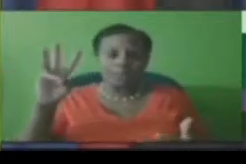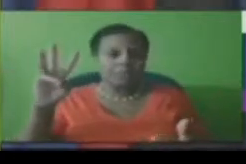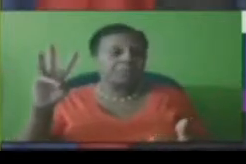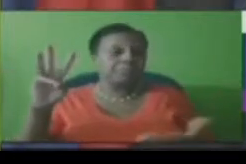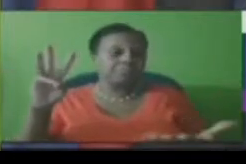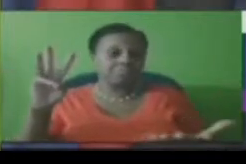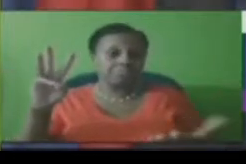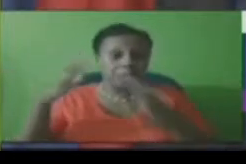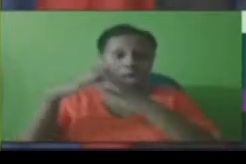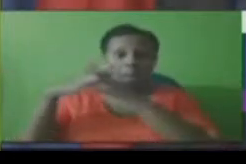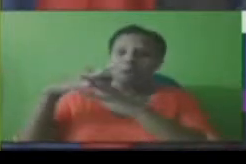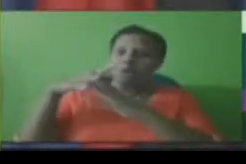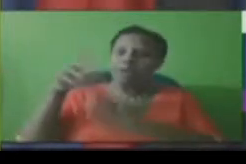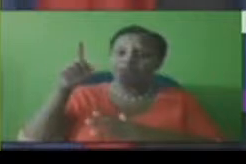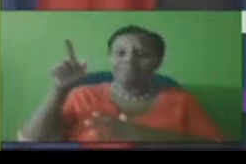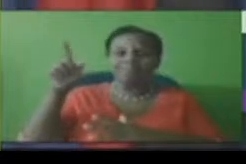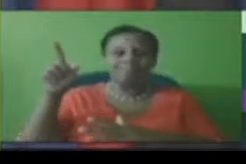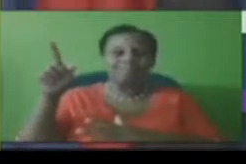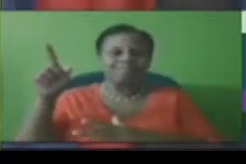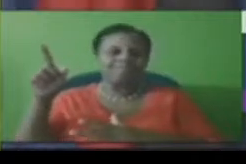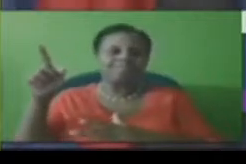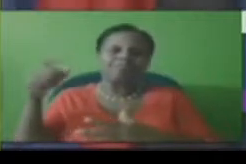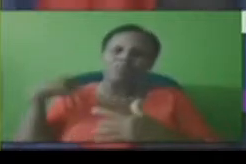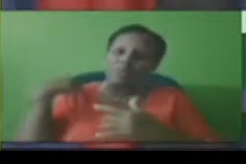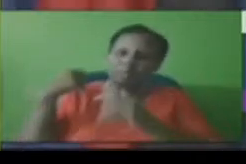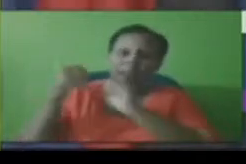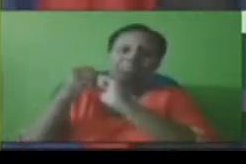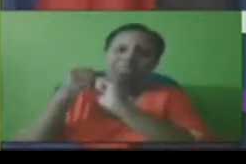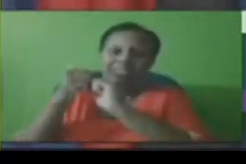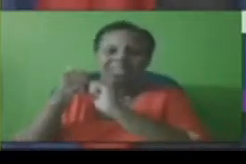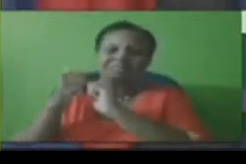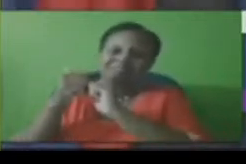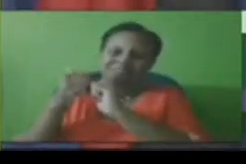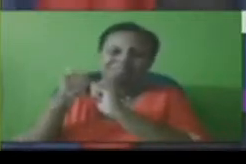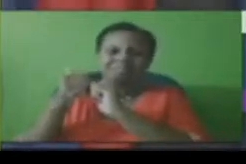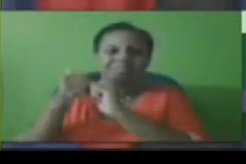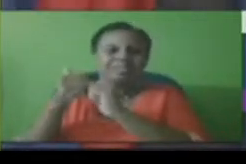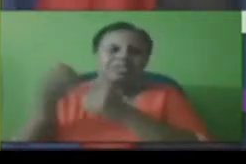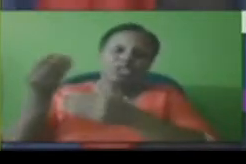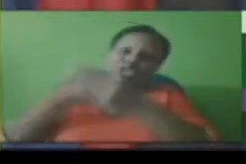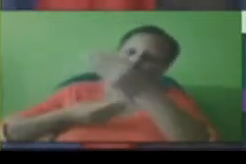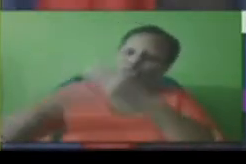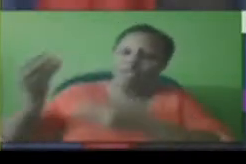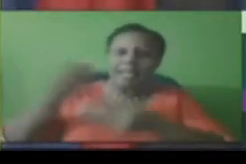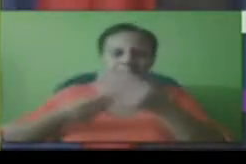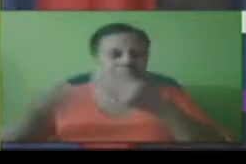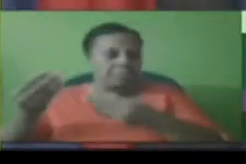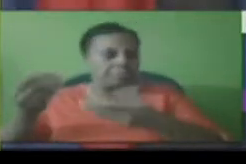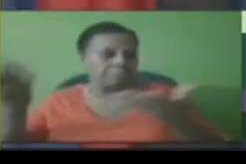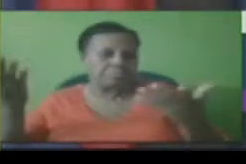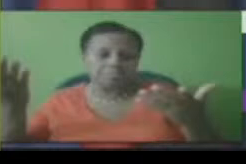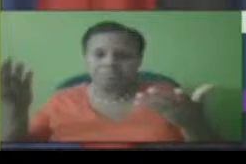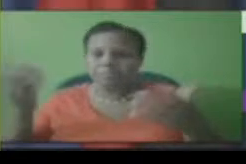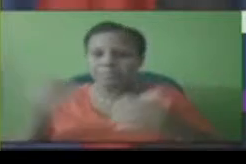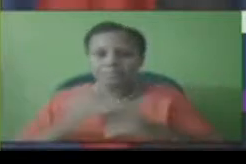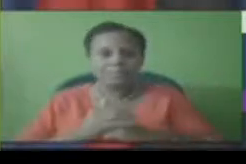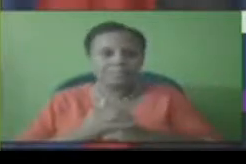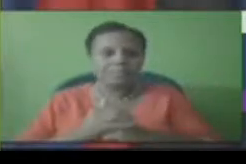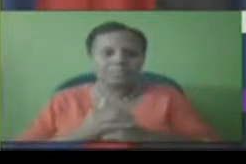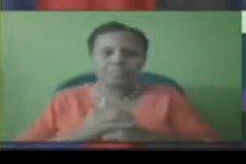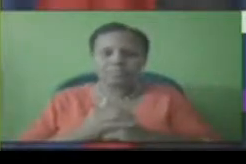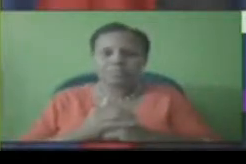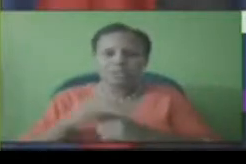have 250,000 people in the United States, our largest diaspora. 275,000 people in the United States are our citizens.